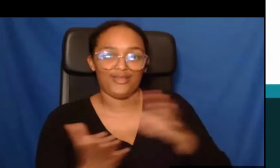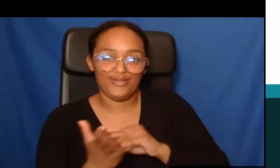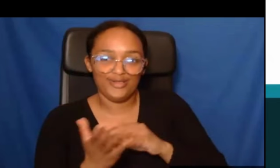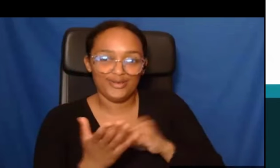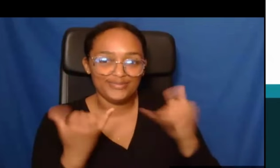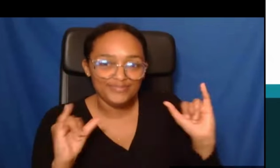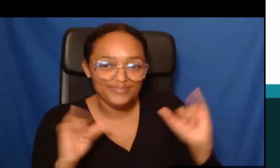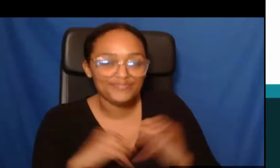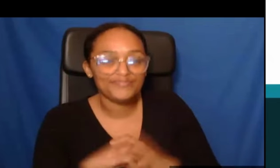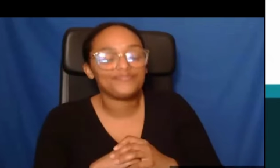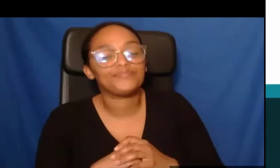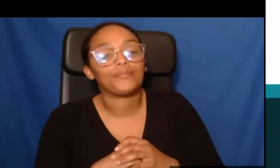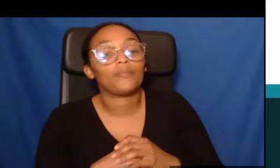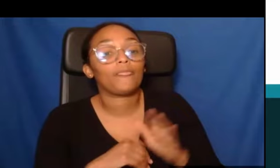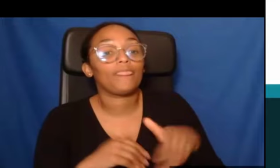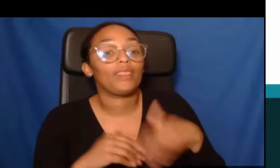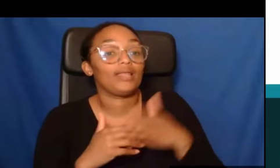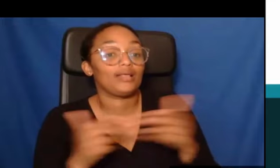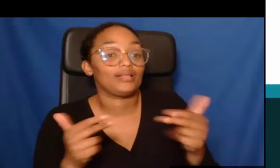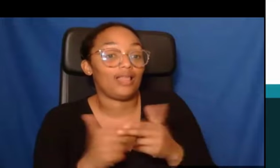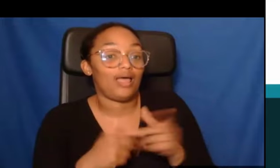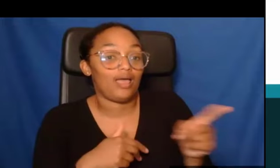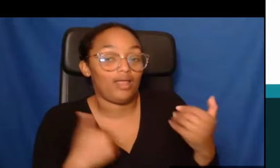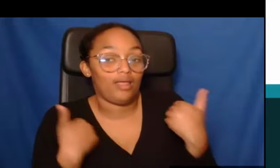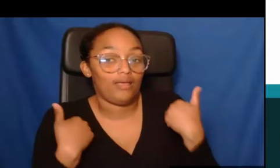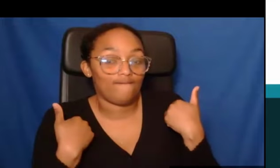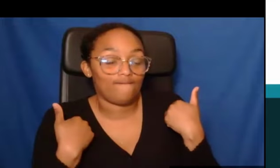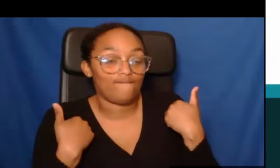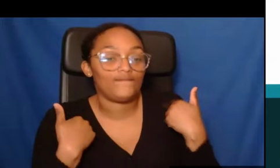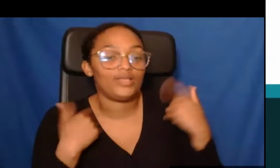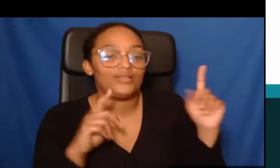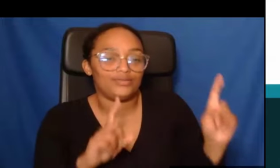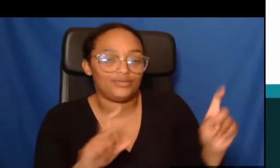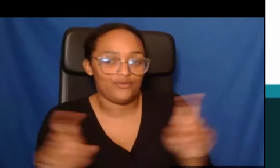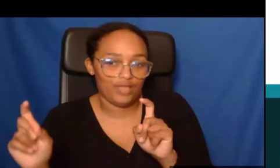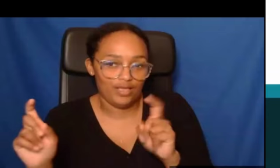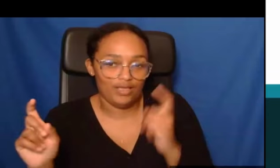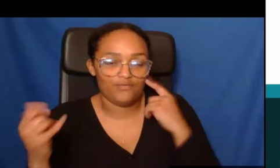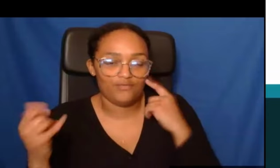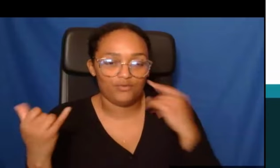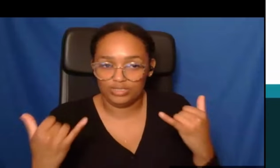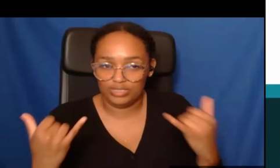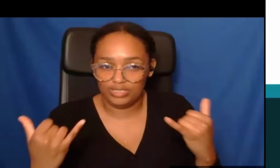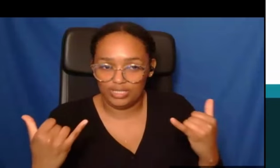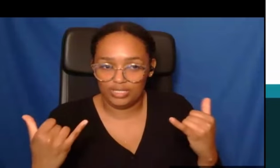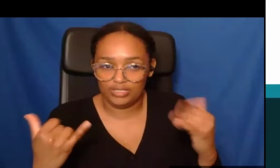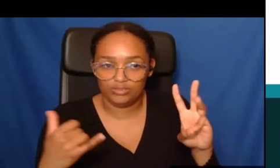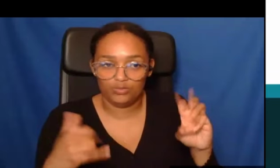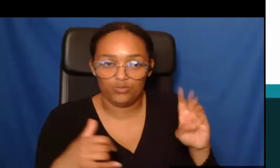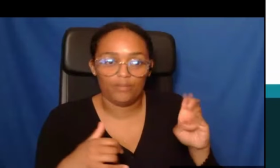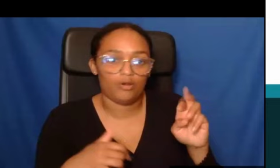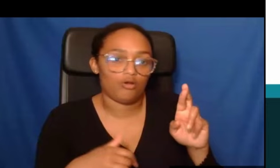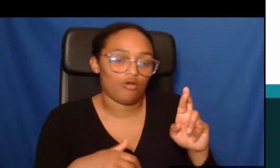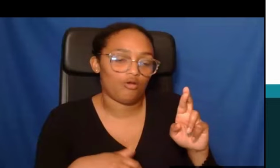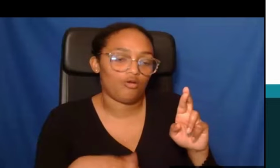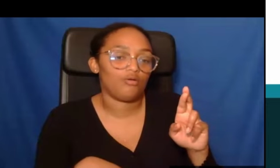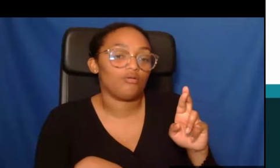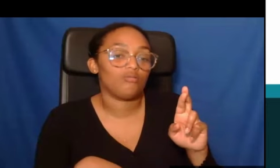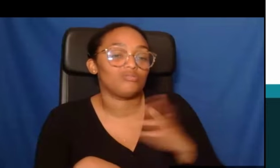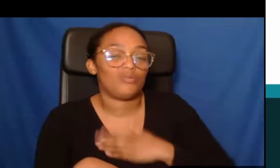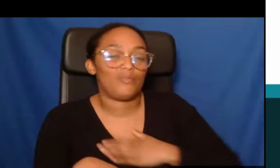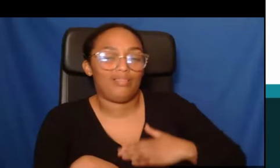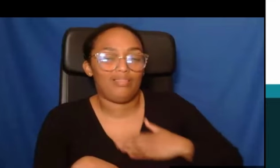do have is the survey for today's webinar. If you could please complete the